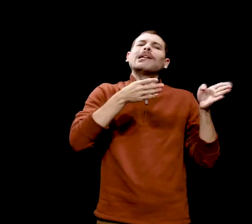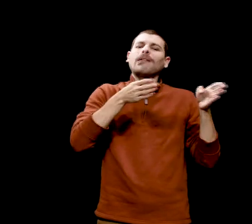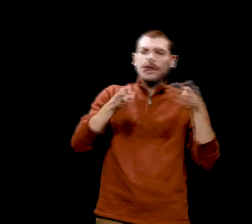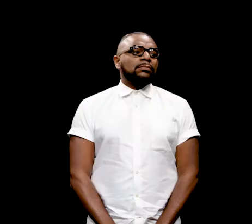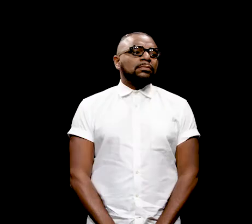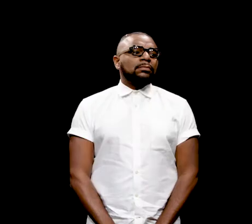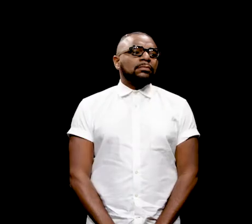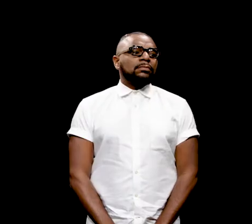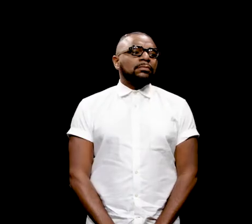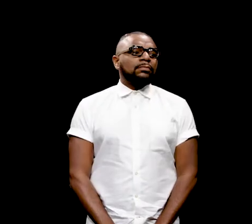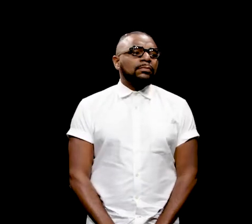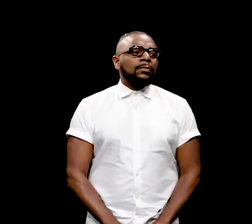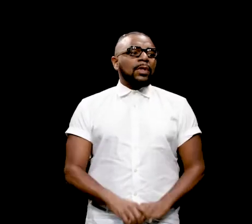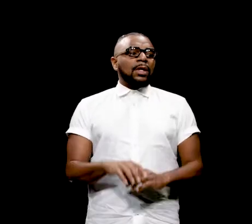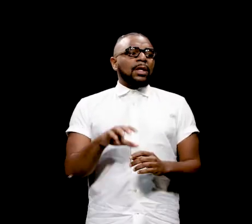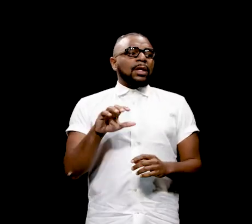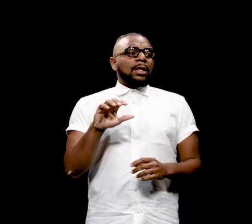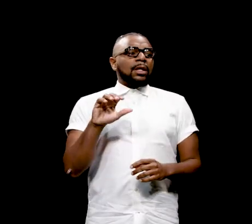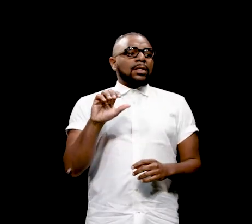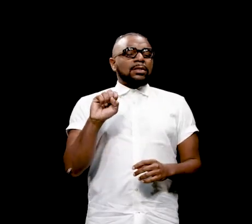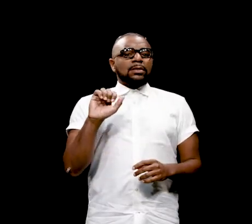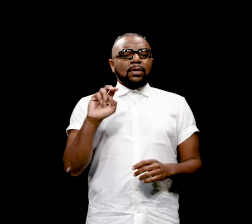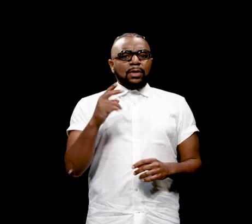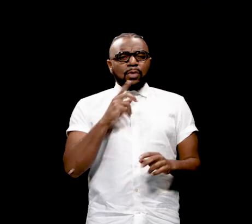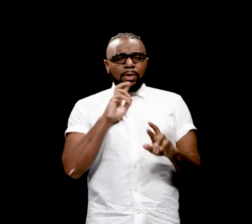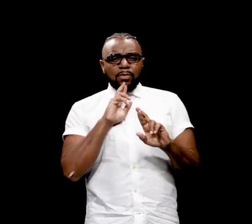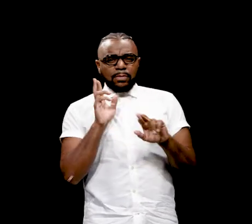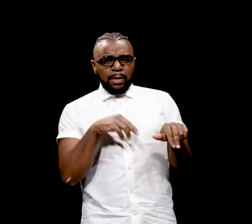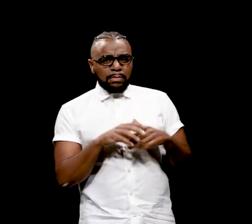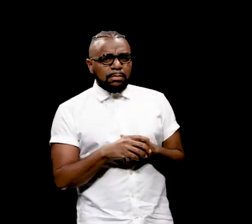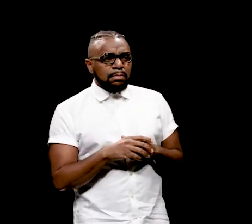Thank you. Sarah, would you like a minute to respond?